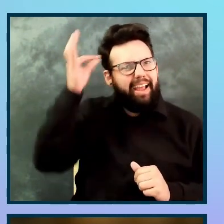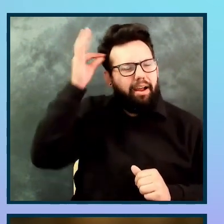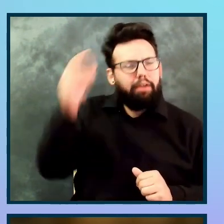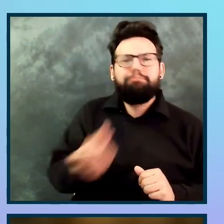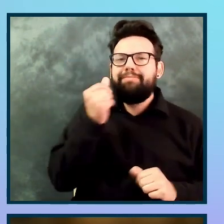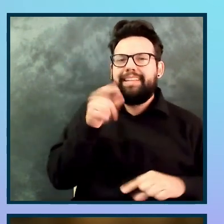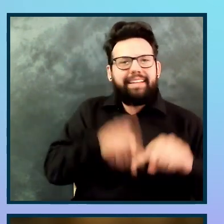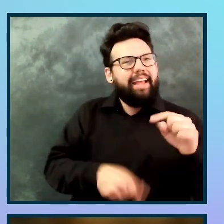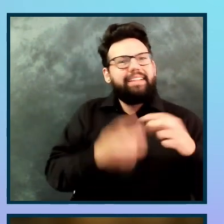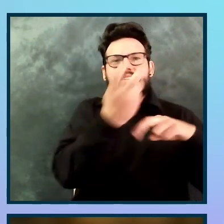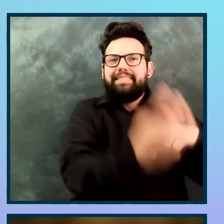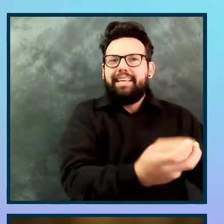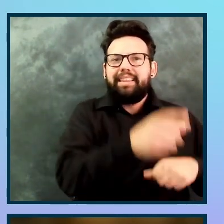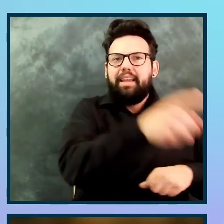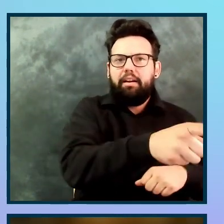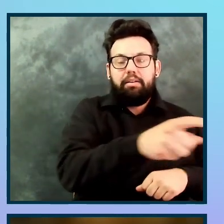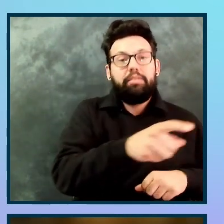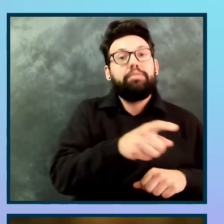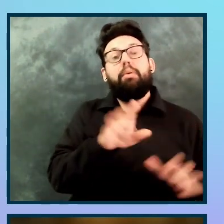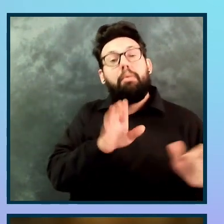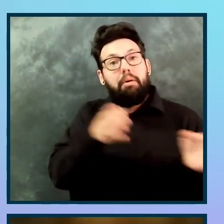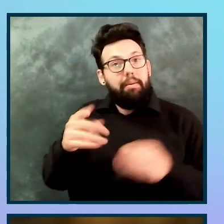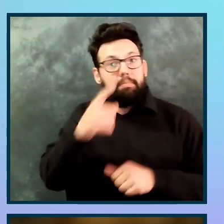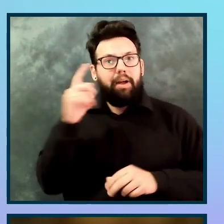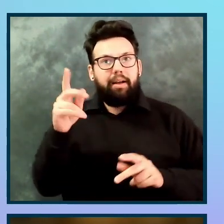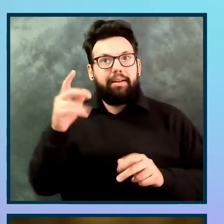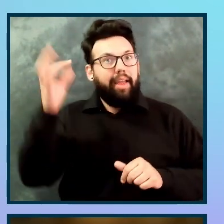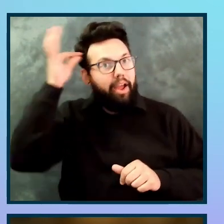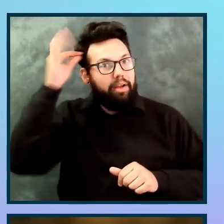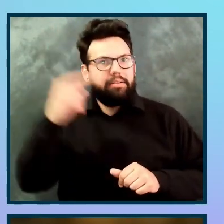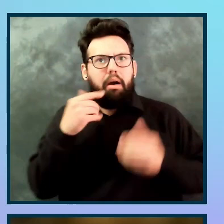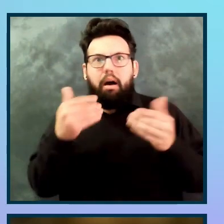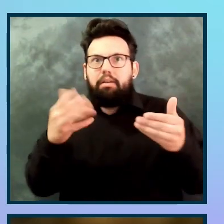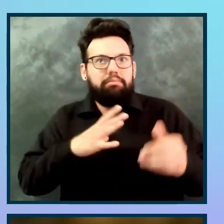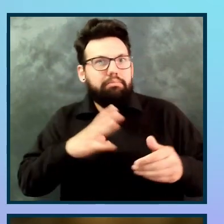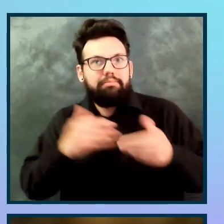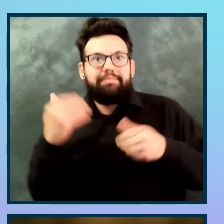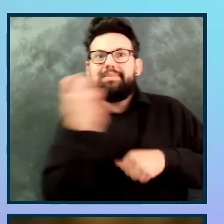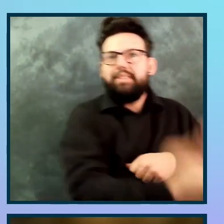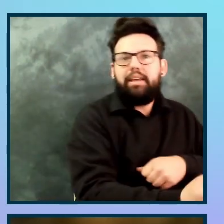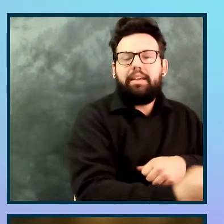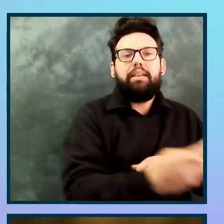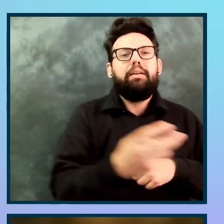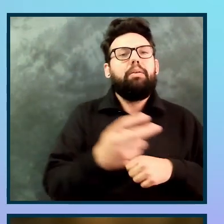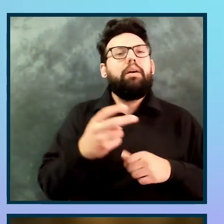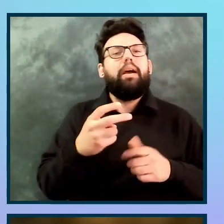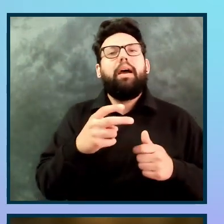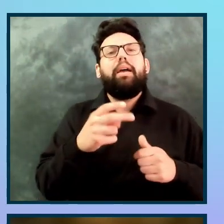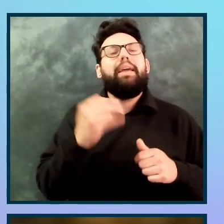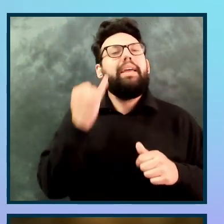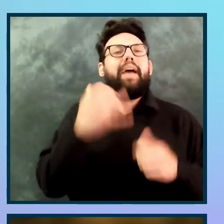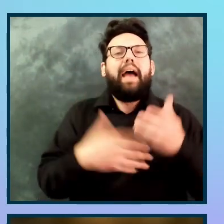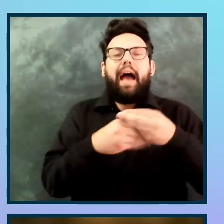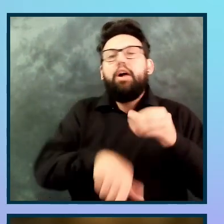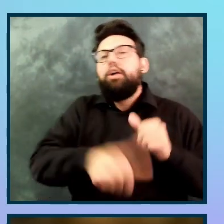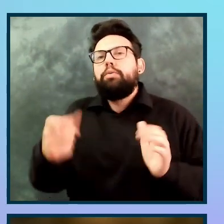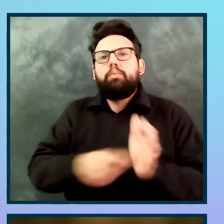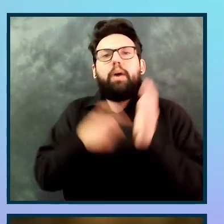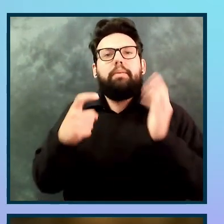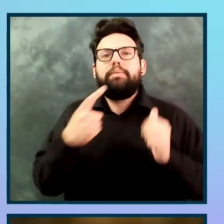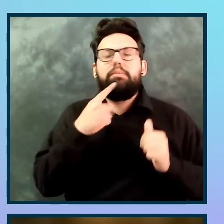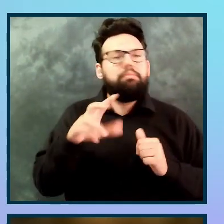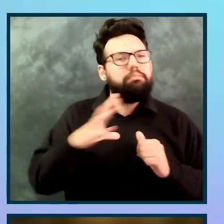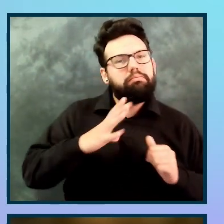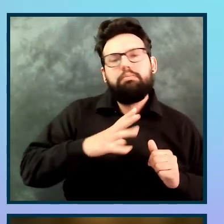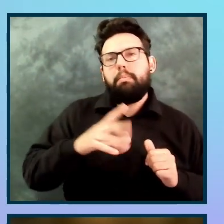And so the people who have black hair say, okay, I can sit in the chair. And then it says, no, but only if you have black hair and blue eyes and you wear